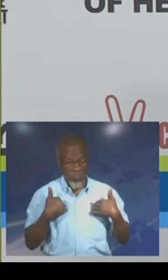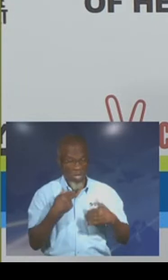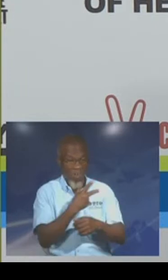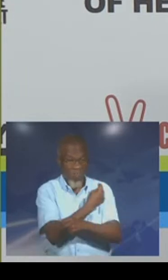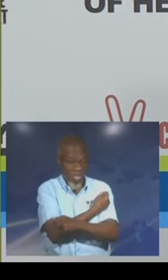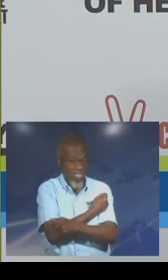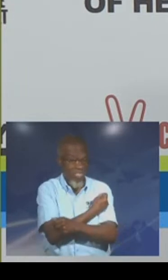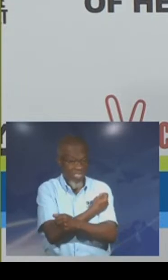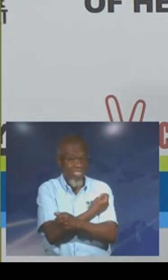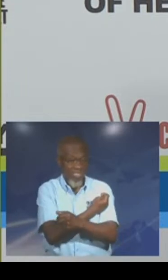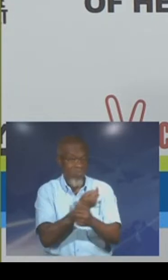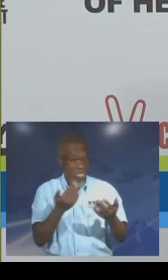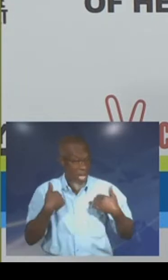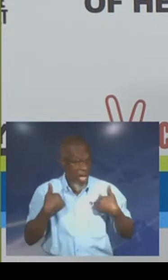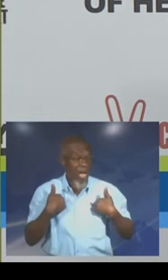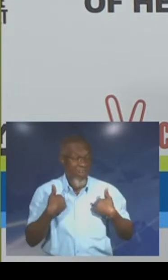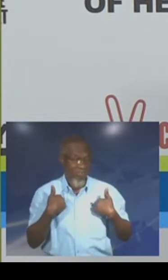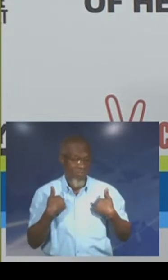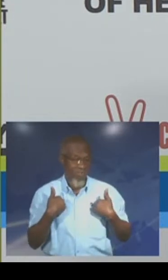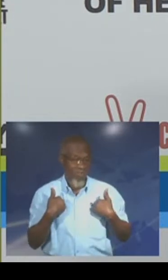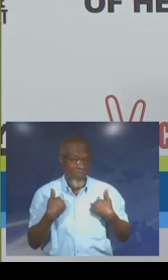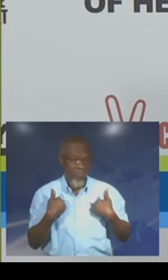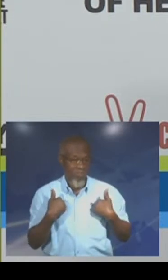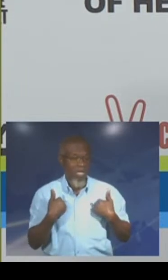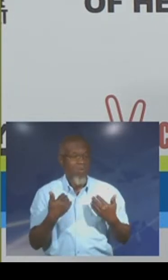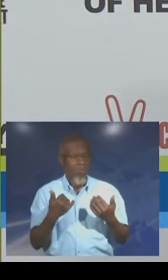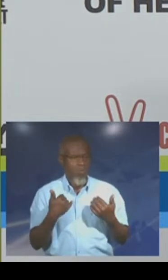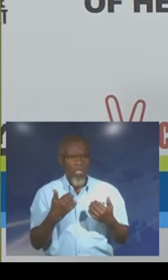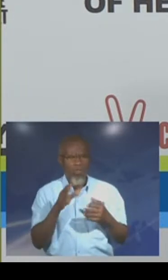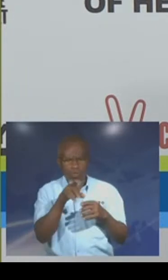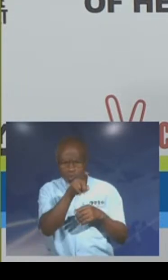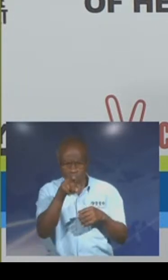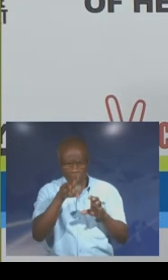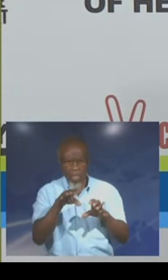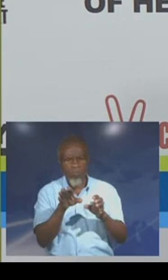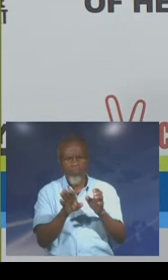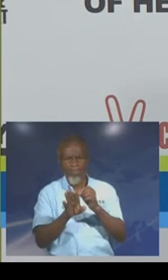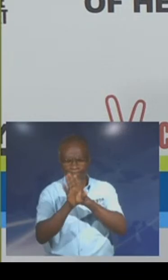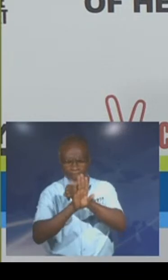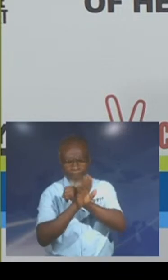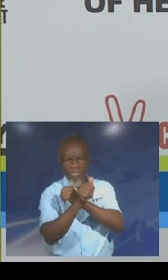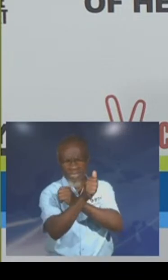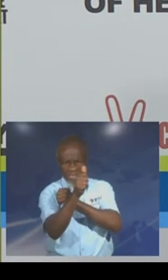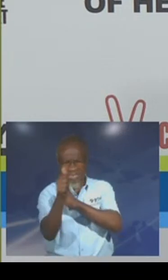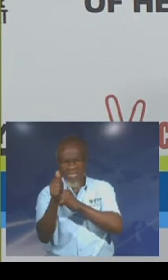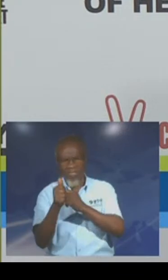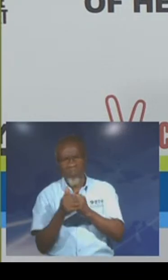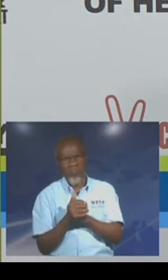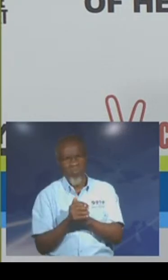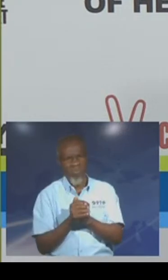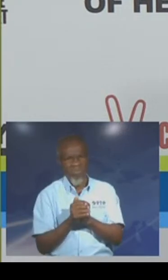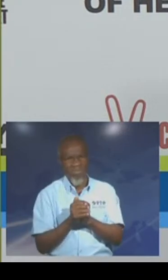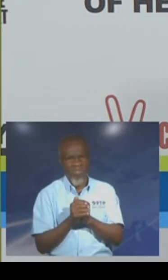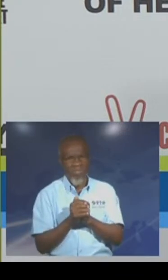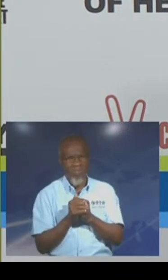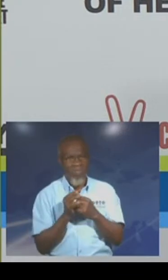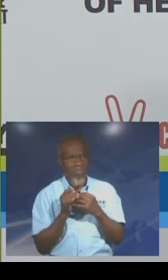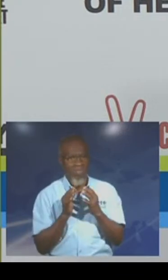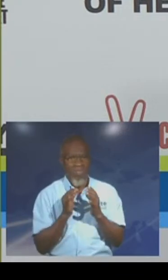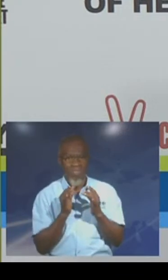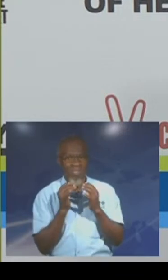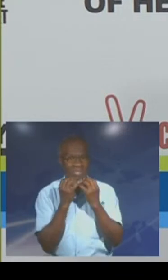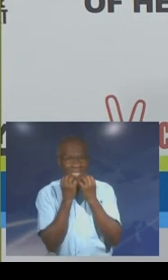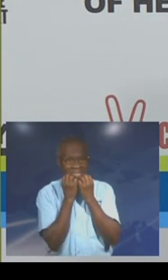systems in place so that you can protect yourself, but it is a time of nervousness, if you want to call it, to see what will